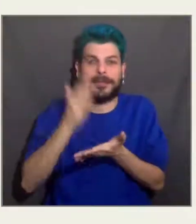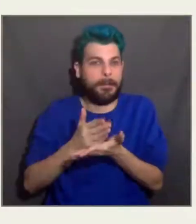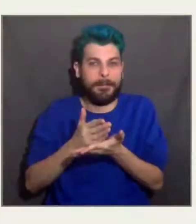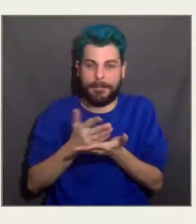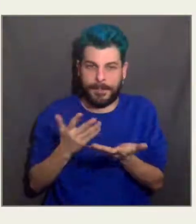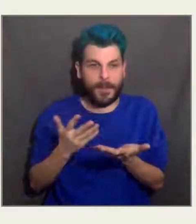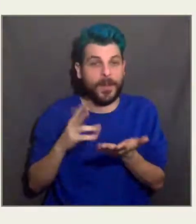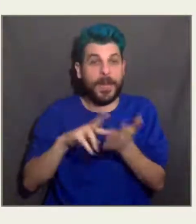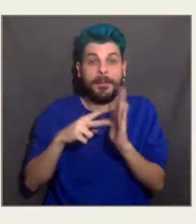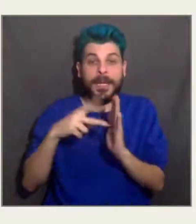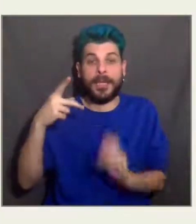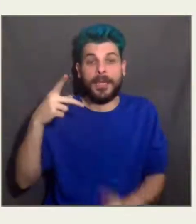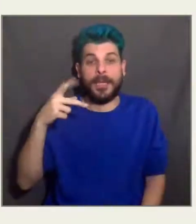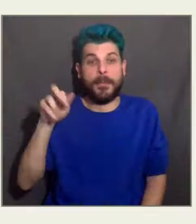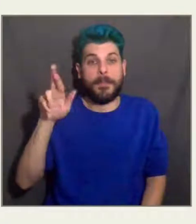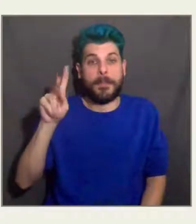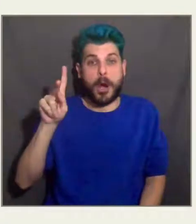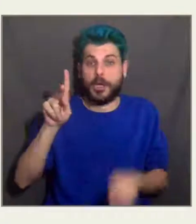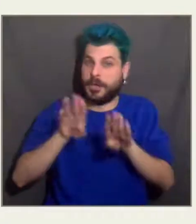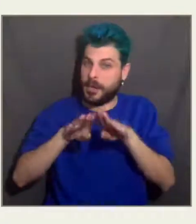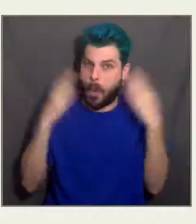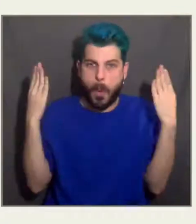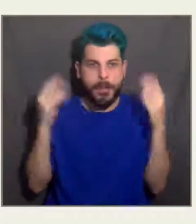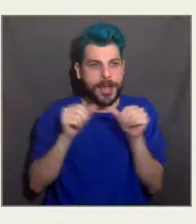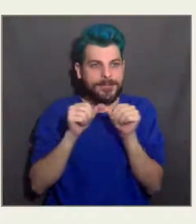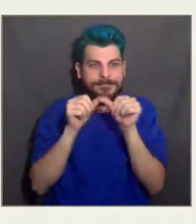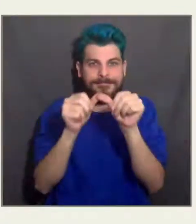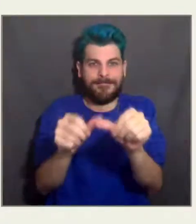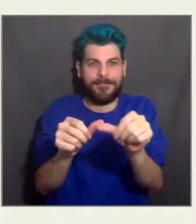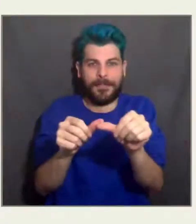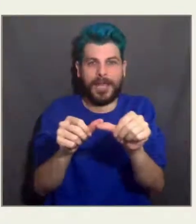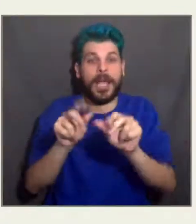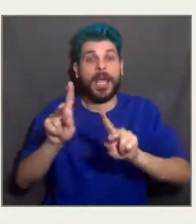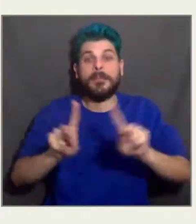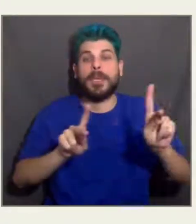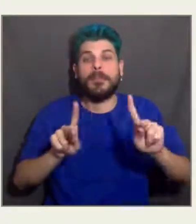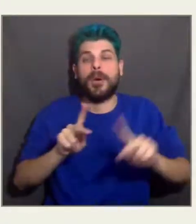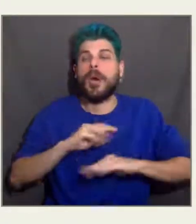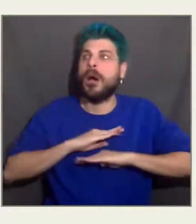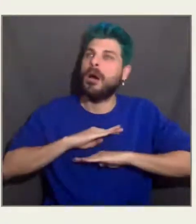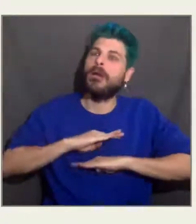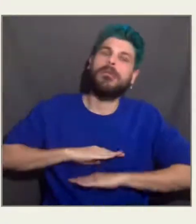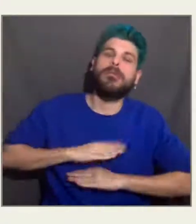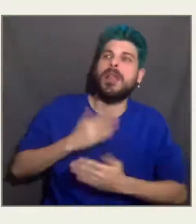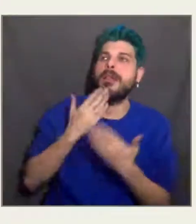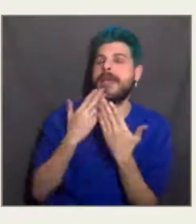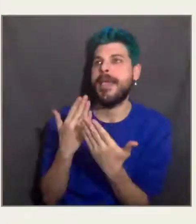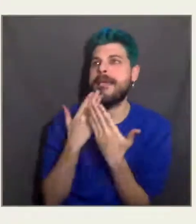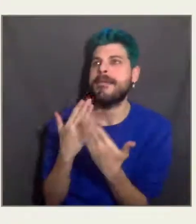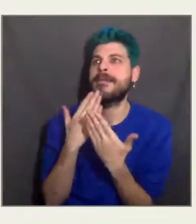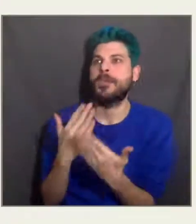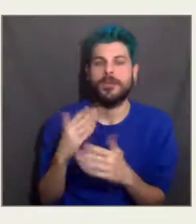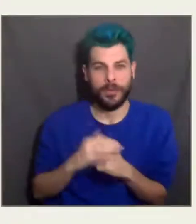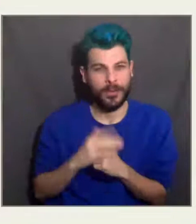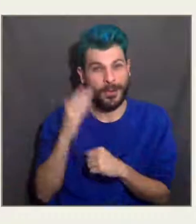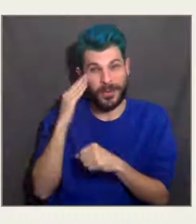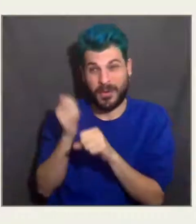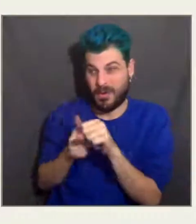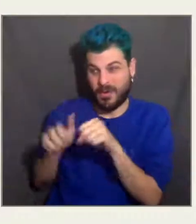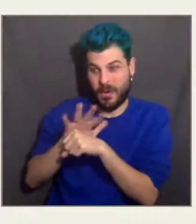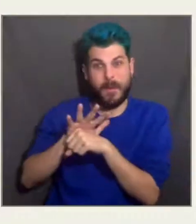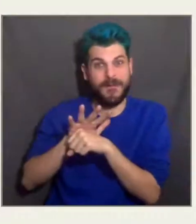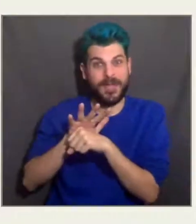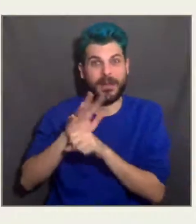completely open. And the amount of overwhelming gratitude that we received in the first year of the pandemic